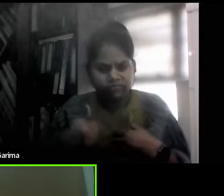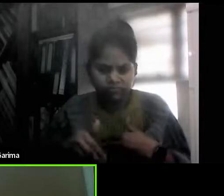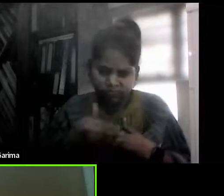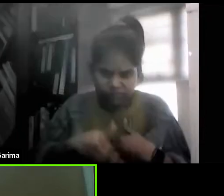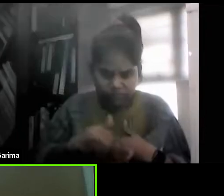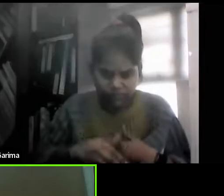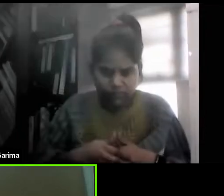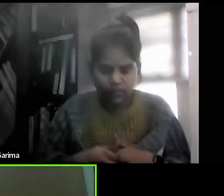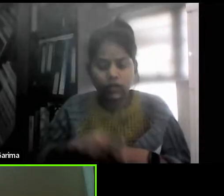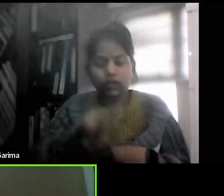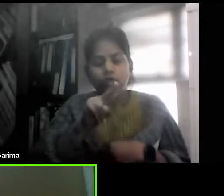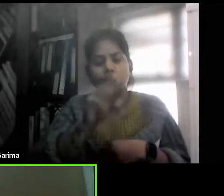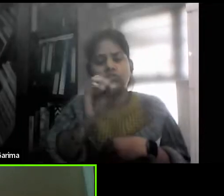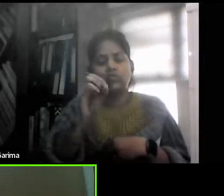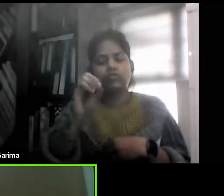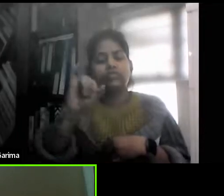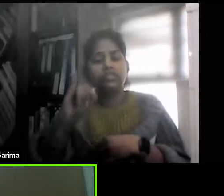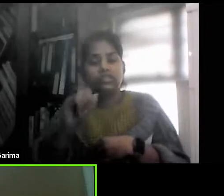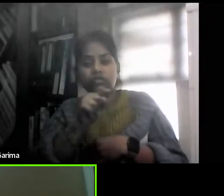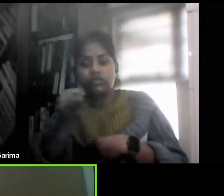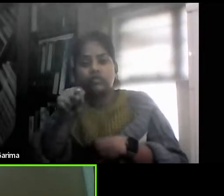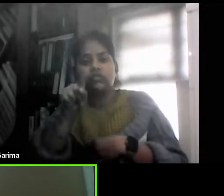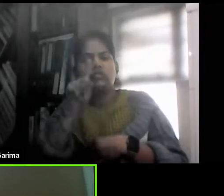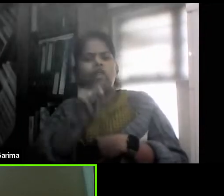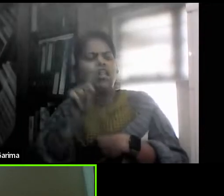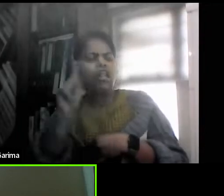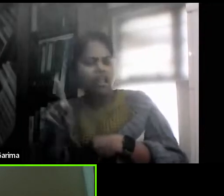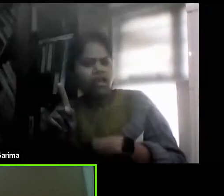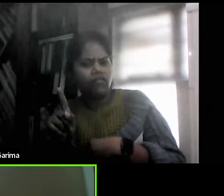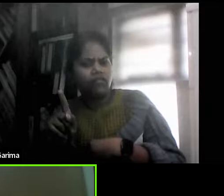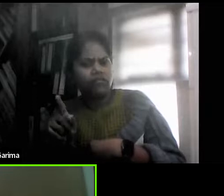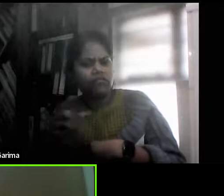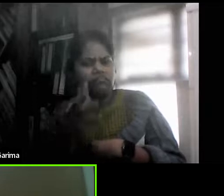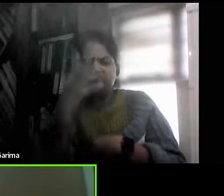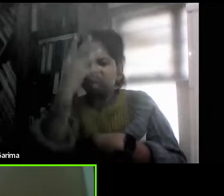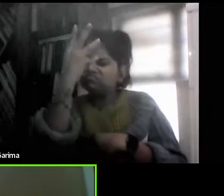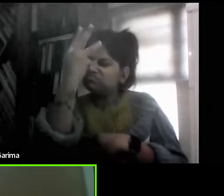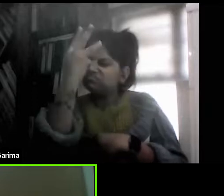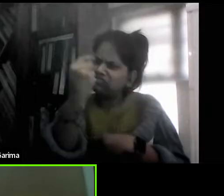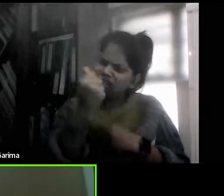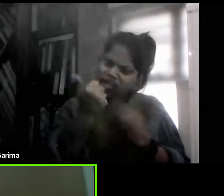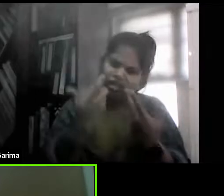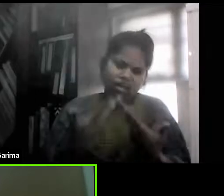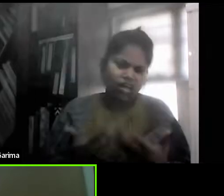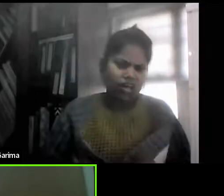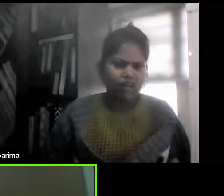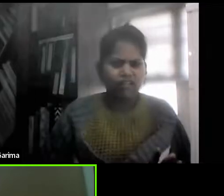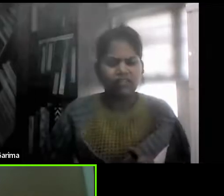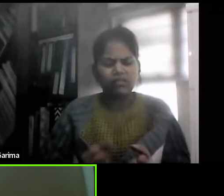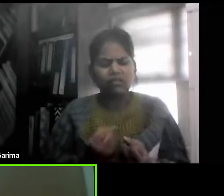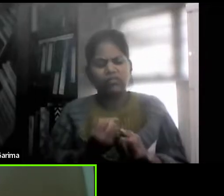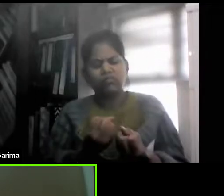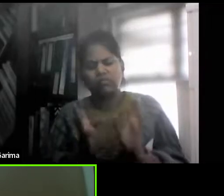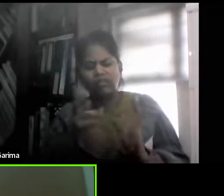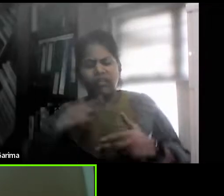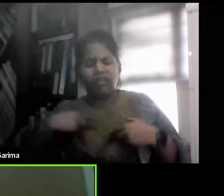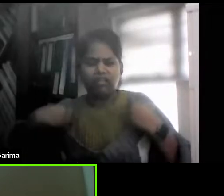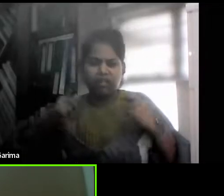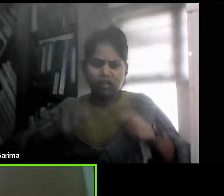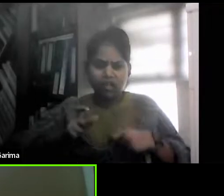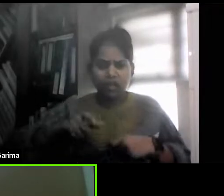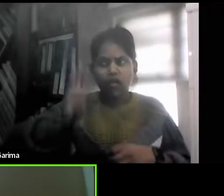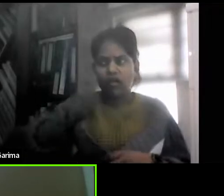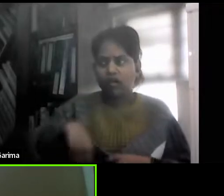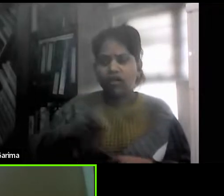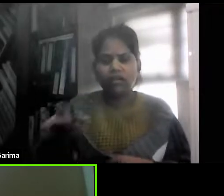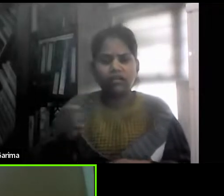to 11, there were countless, the legislations were passed in the state of Tamil Nadu for the welfare